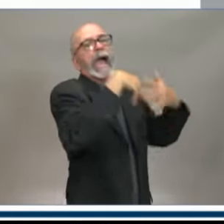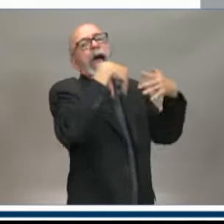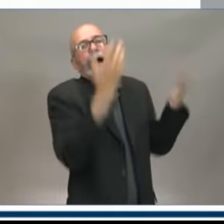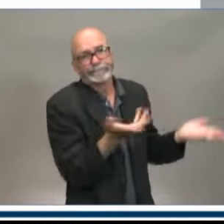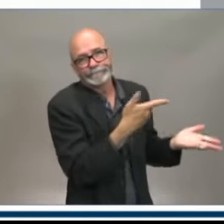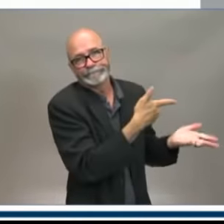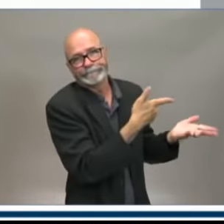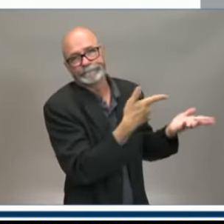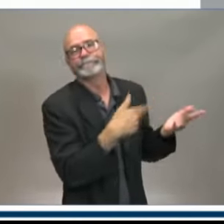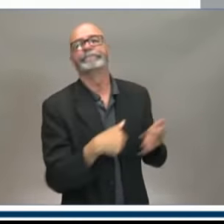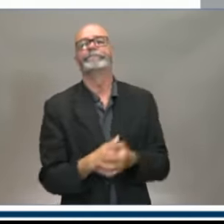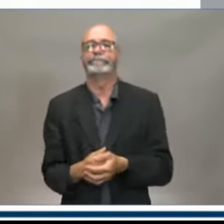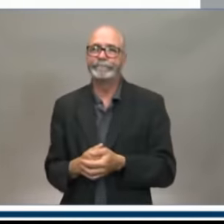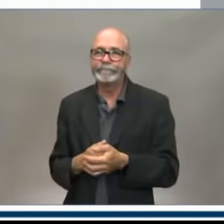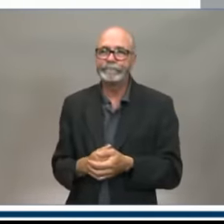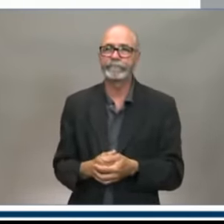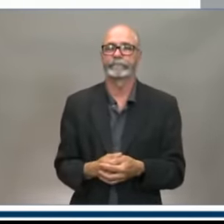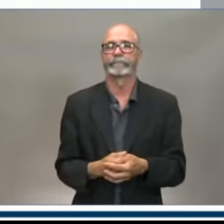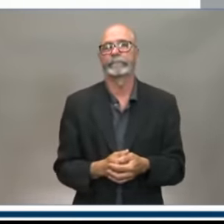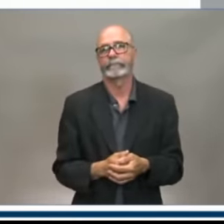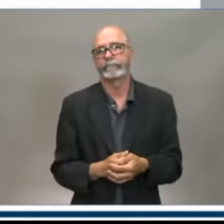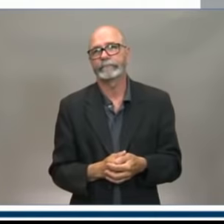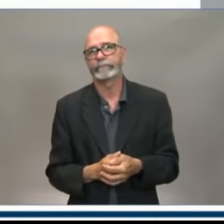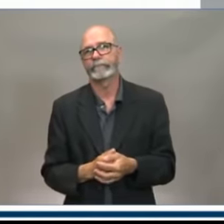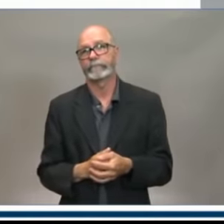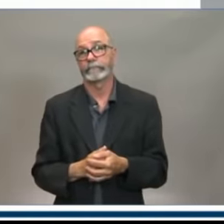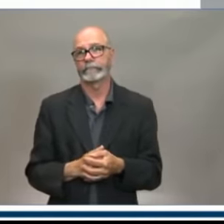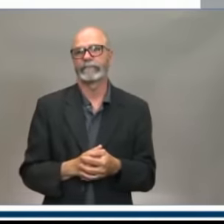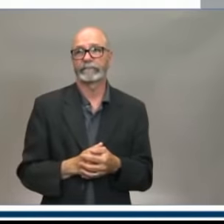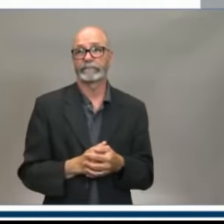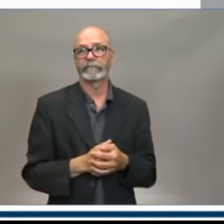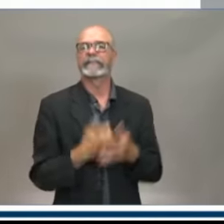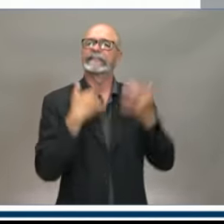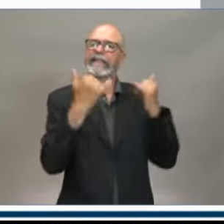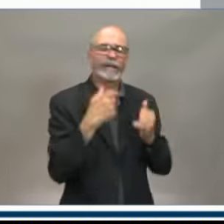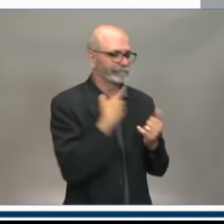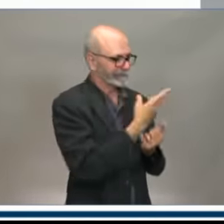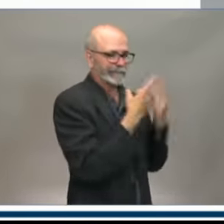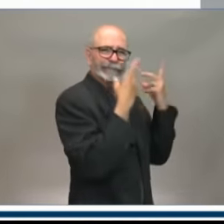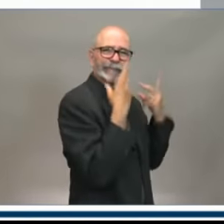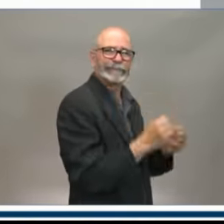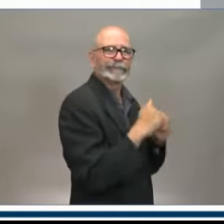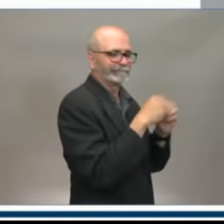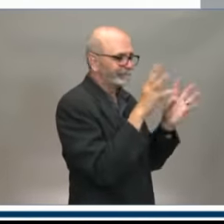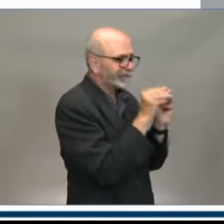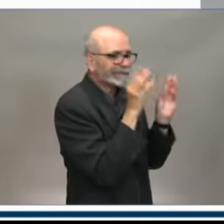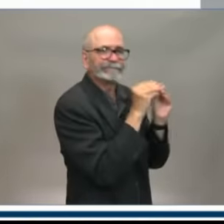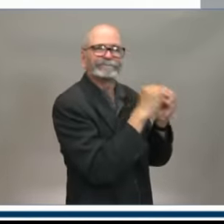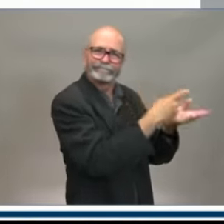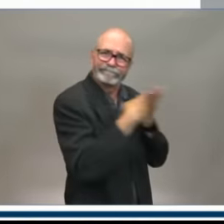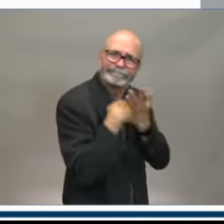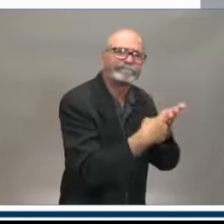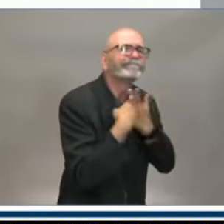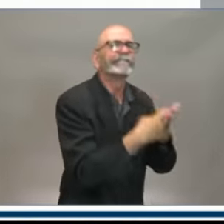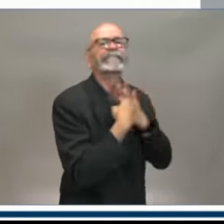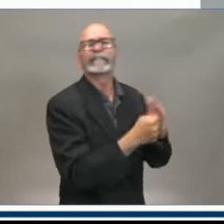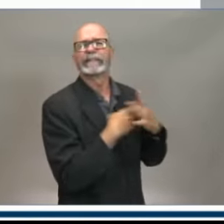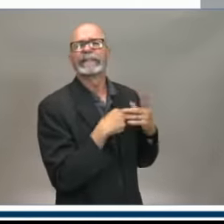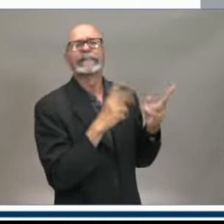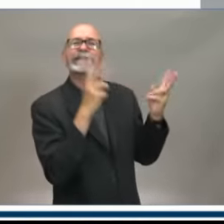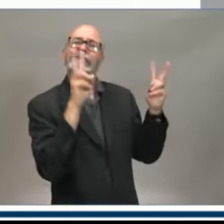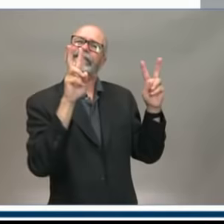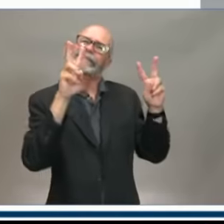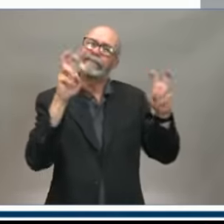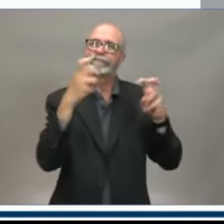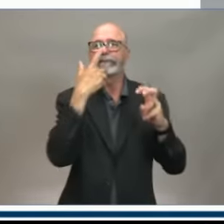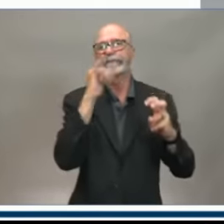been talking a lot with a lot of different groups or in consultations in the last couple of weeks, and I can keep using the phrase new normal, and I think that's a phrase